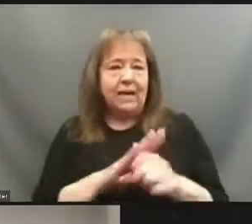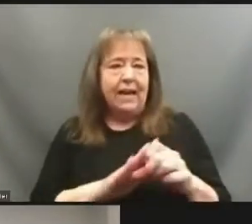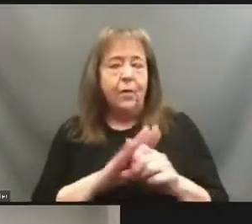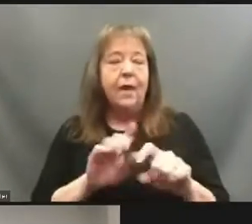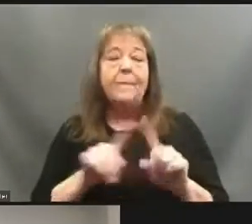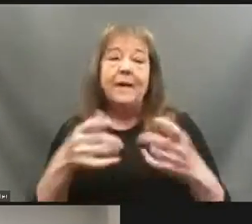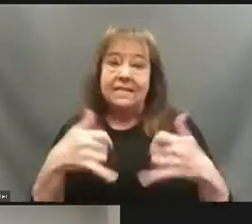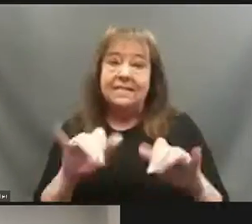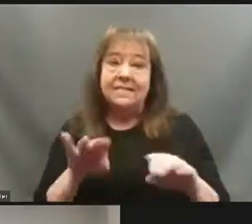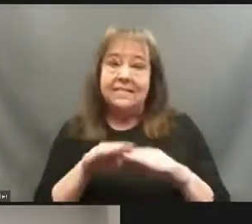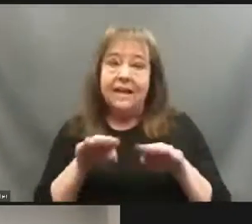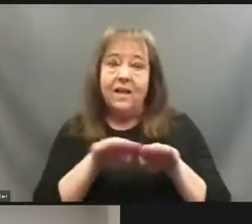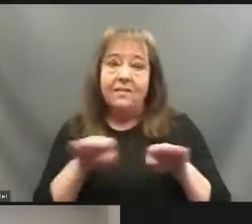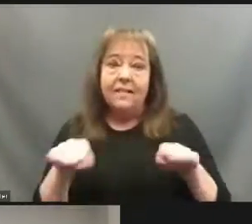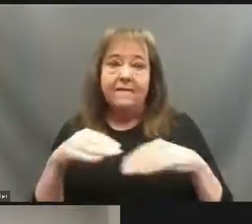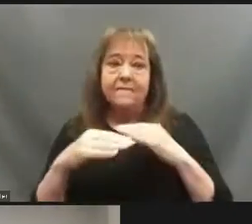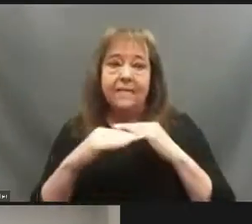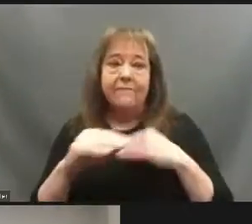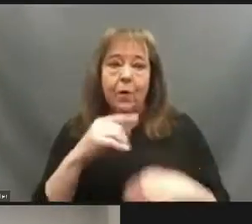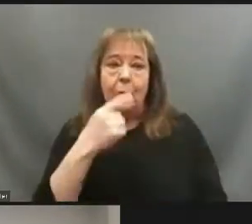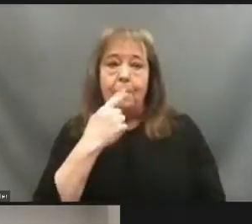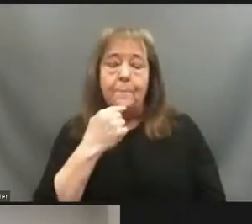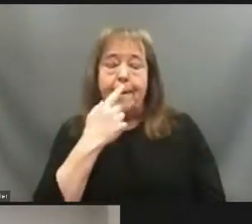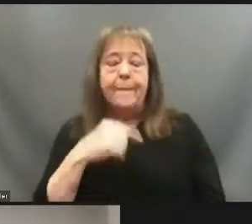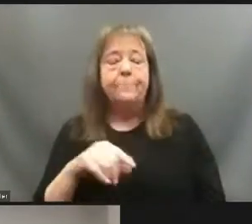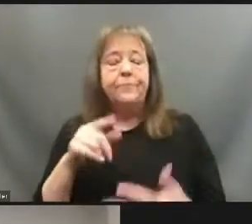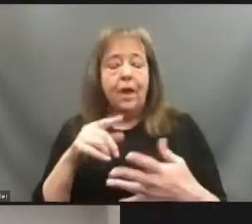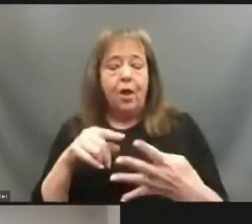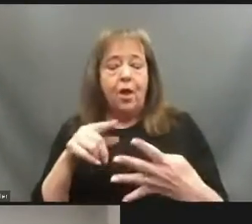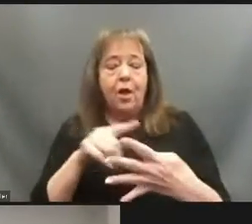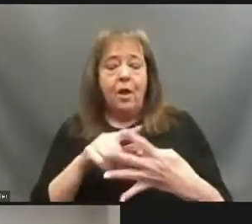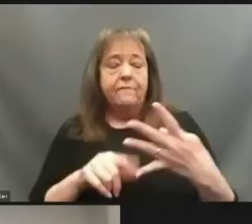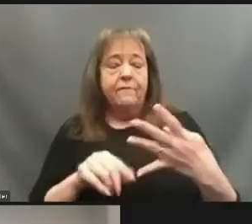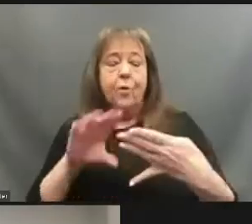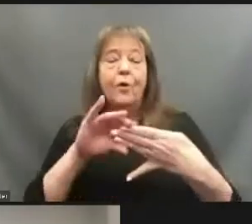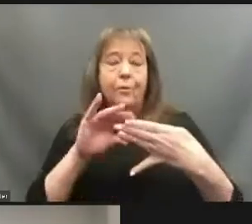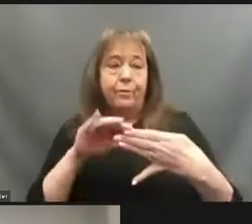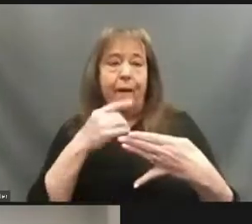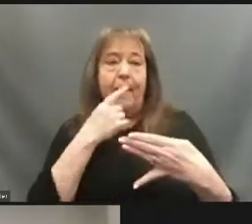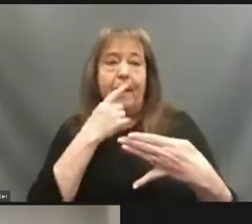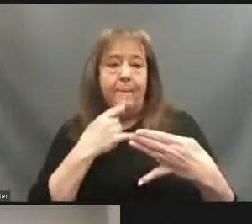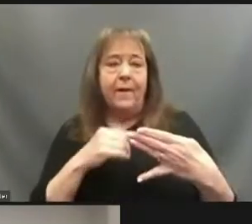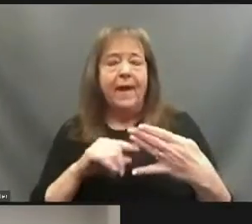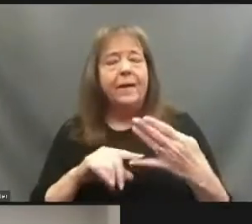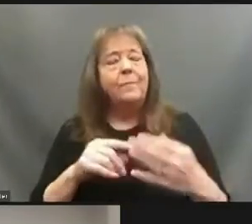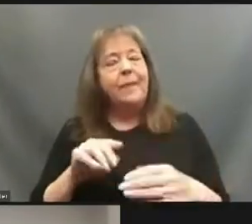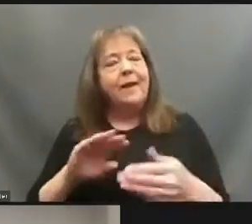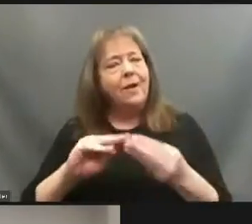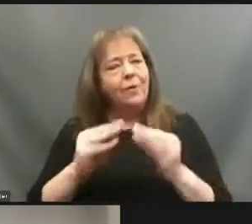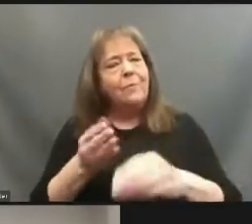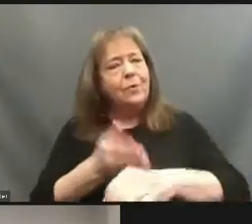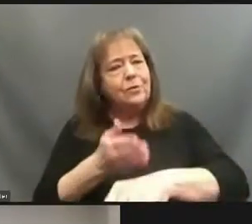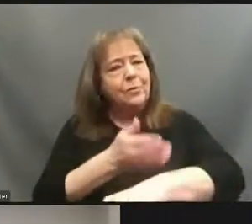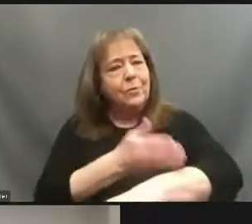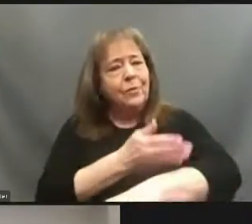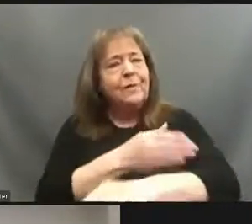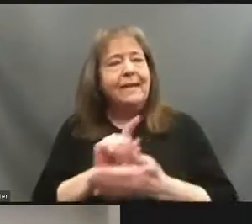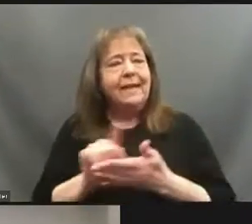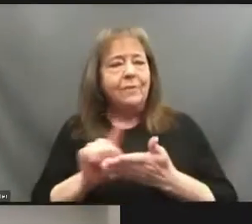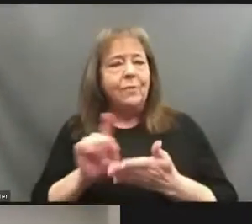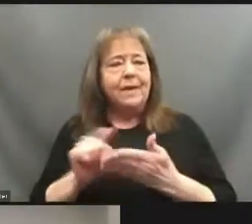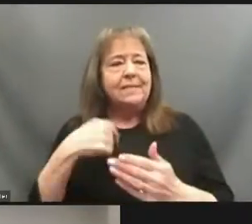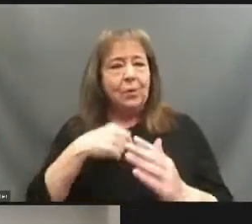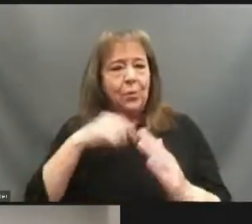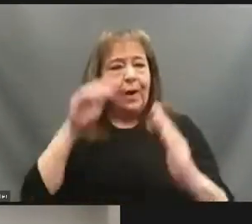red. Currently, 3 of the 4 metrics are in level red, but the numbers are looking better each week, so we are hopeful